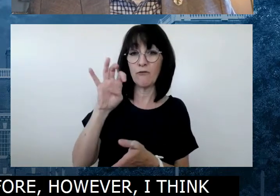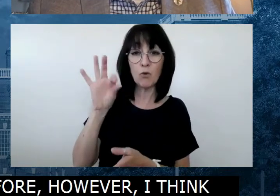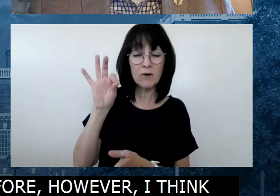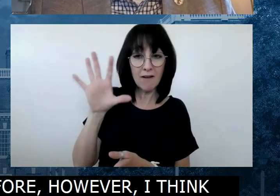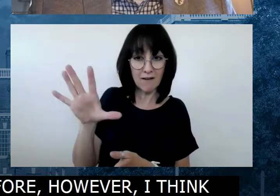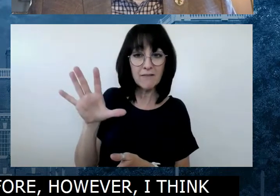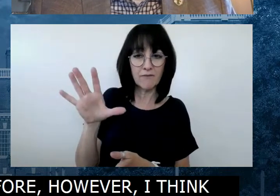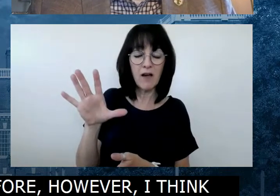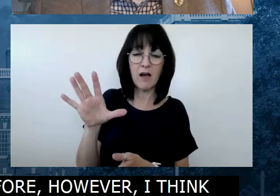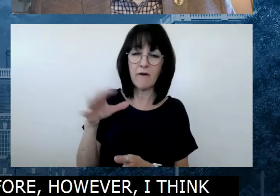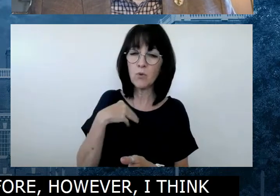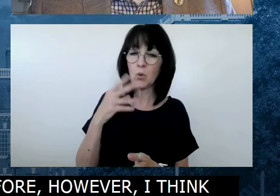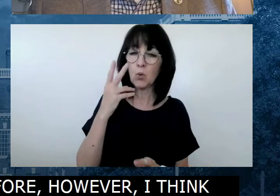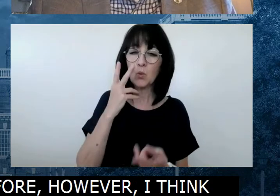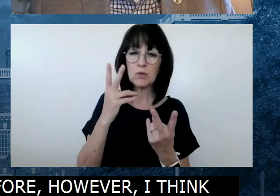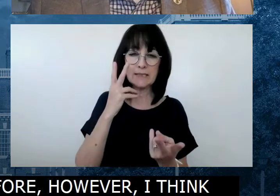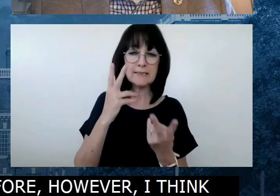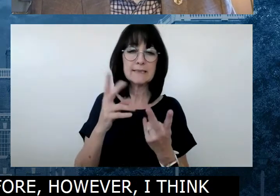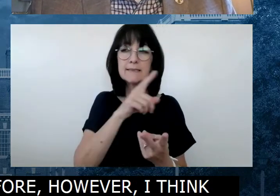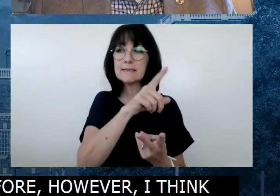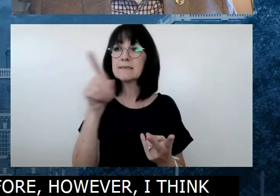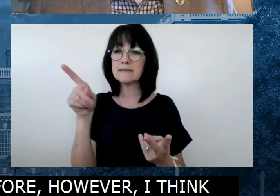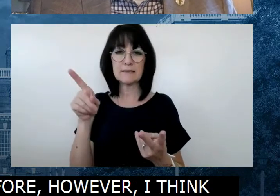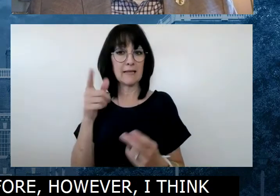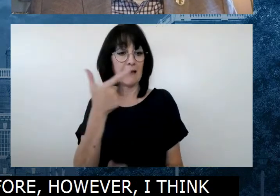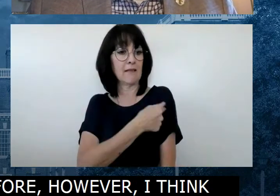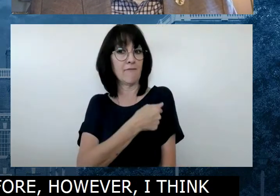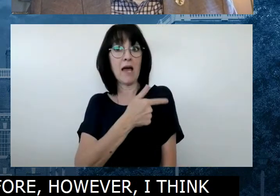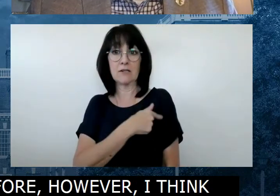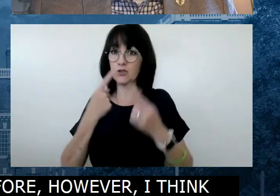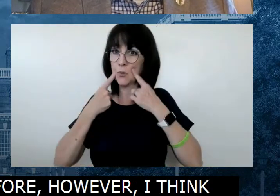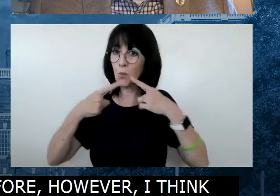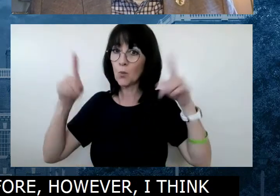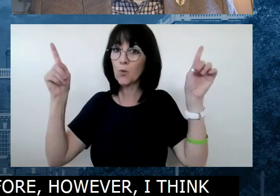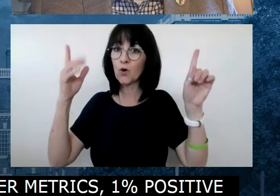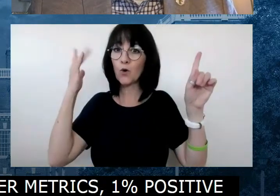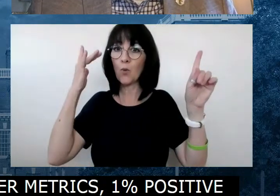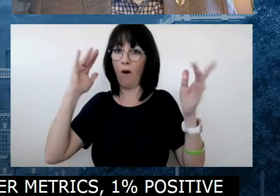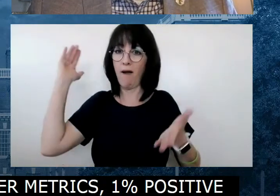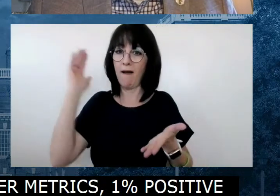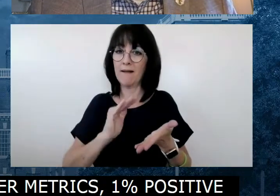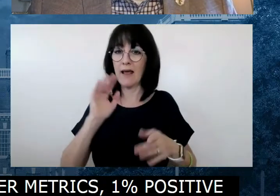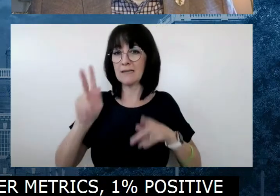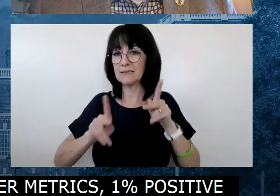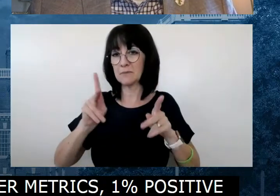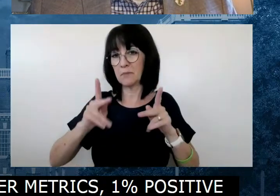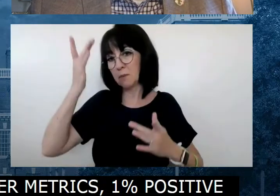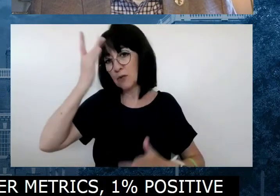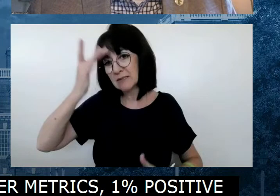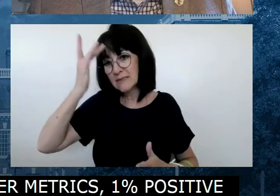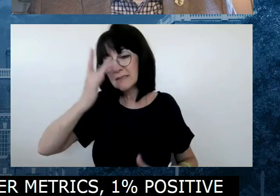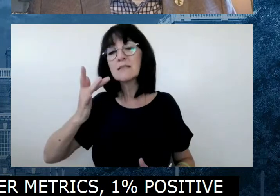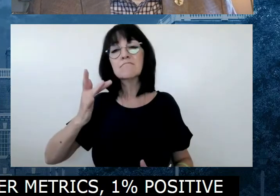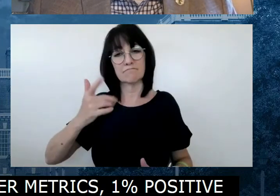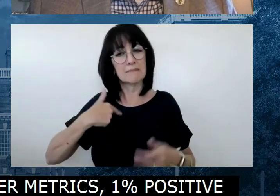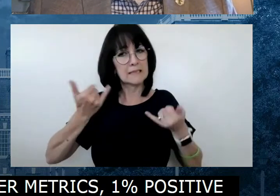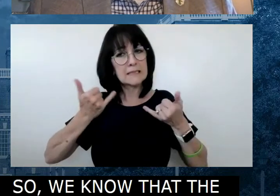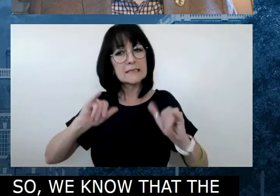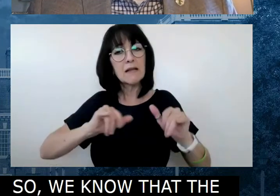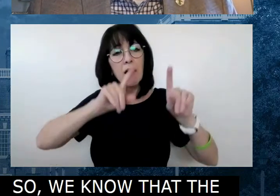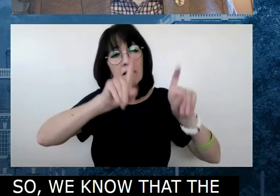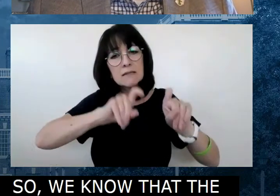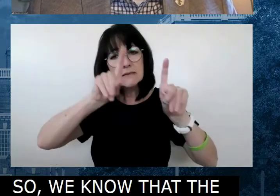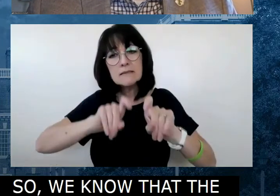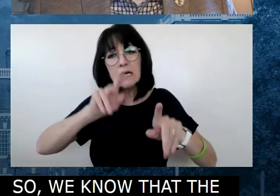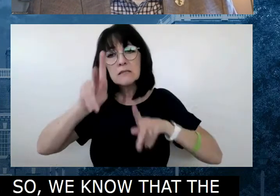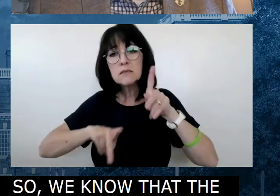across the state. So we know the vaccine's working. We know that, we're getting people tested to identify that as early as possible. And we still